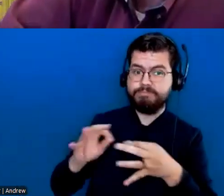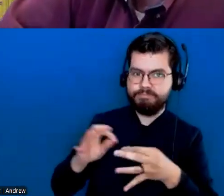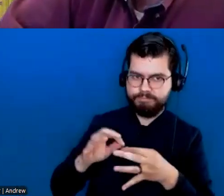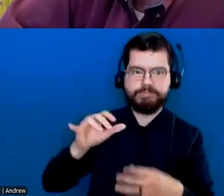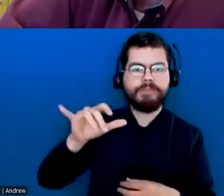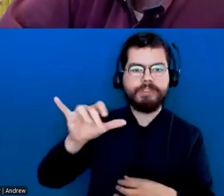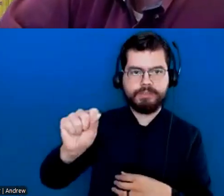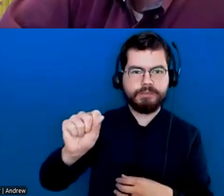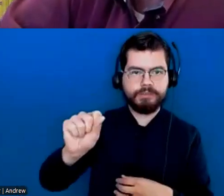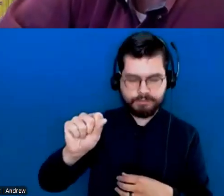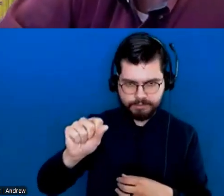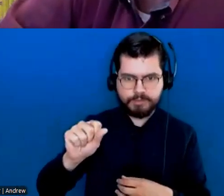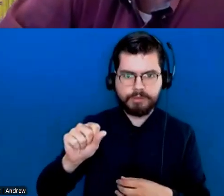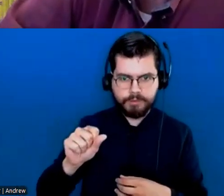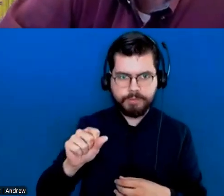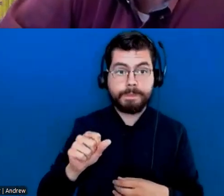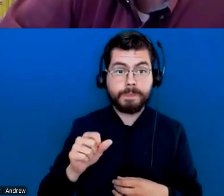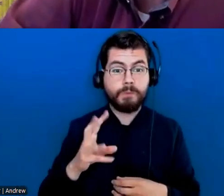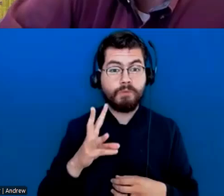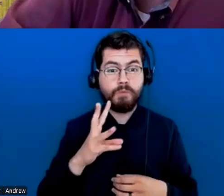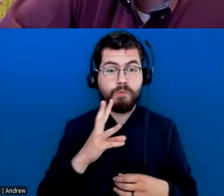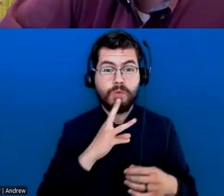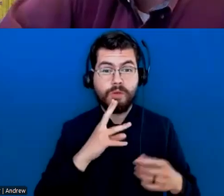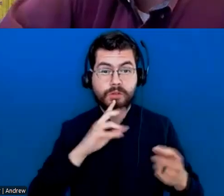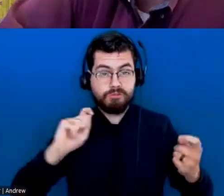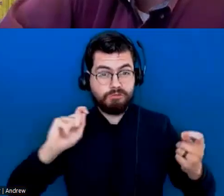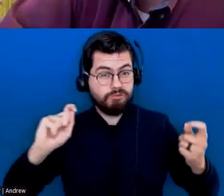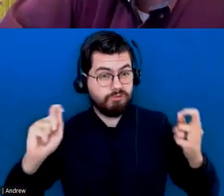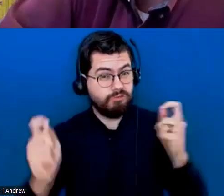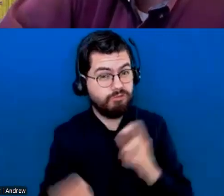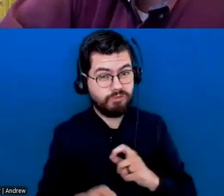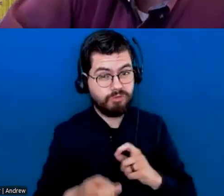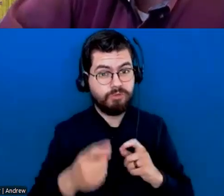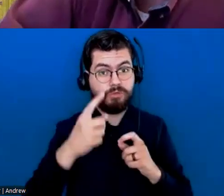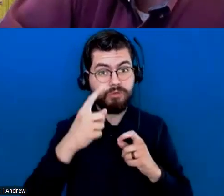the hydrological changes that have happened across the valley.